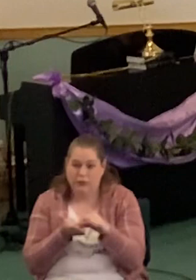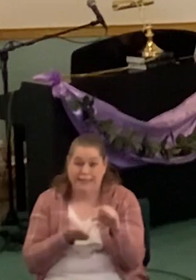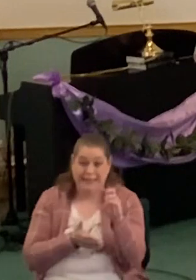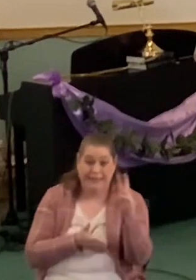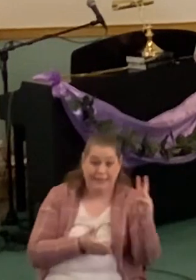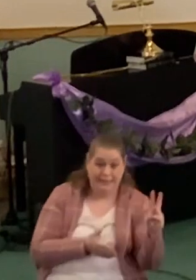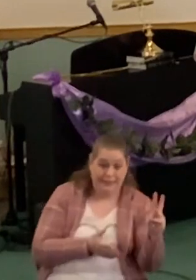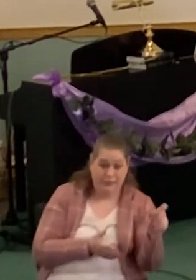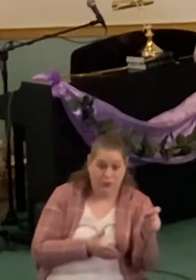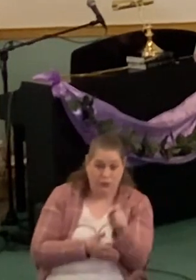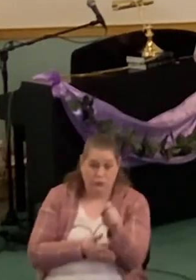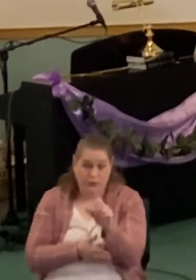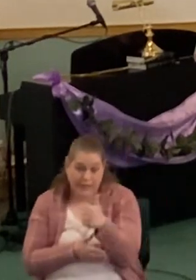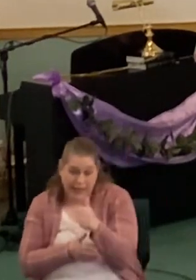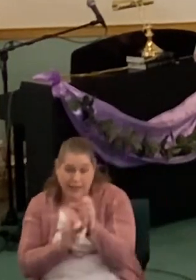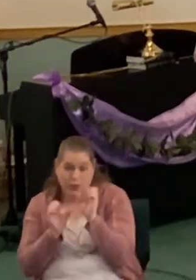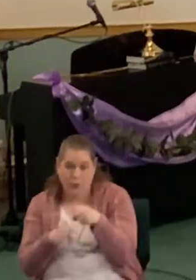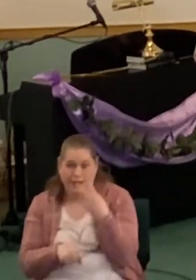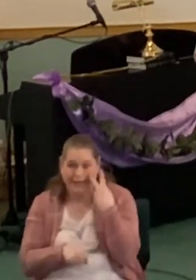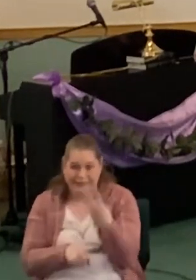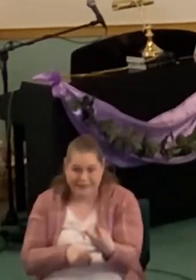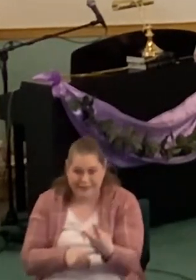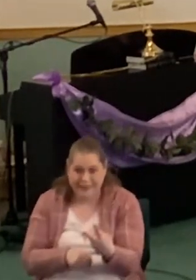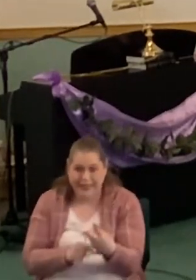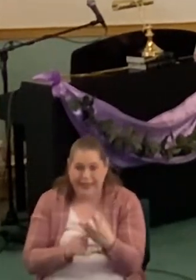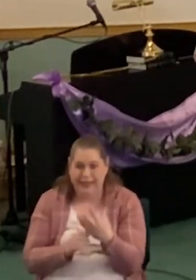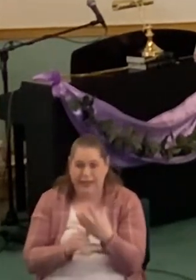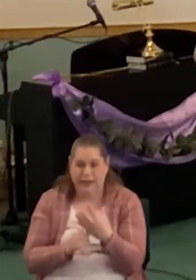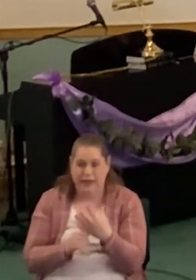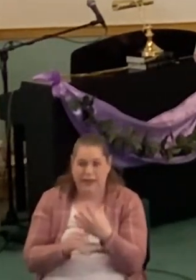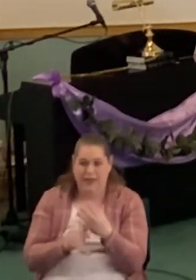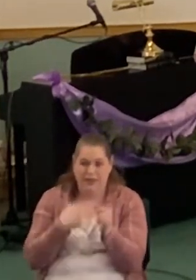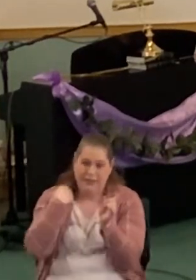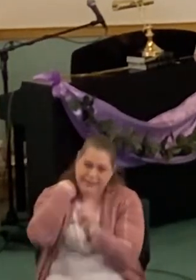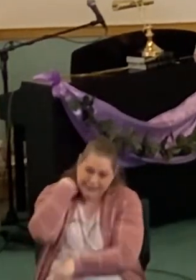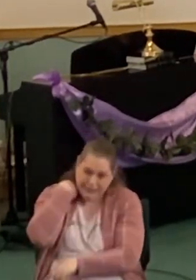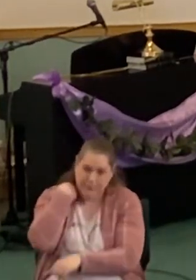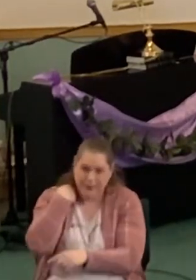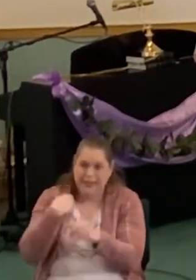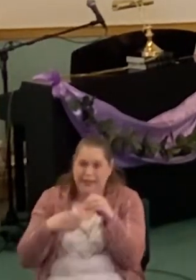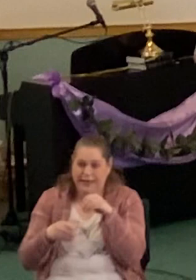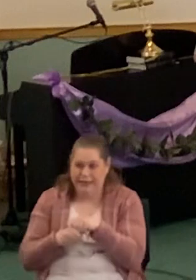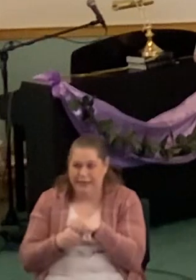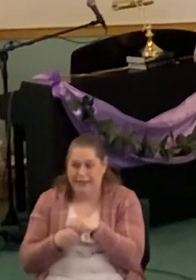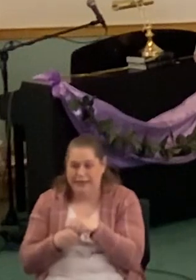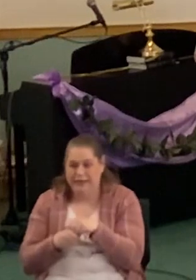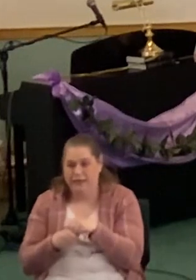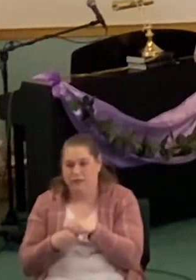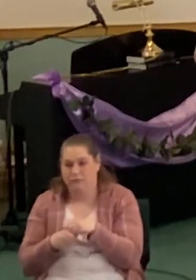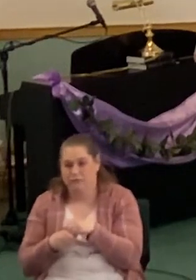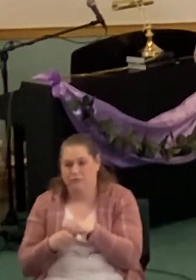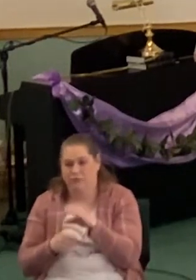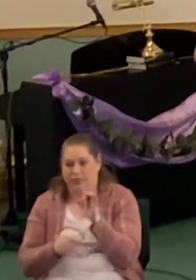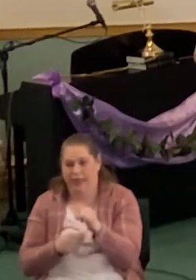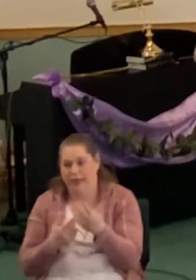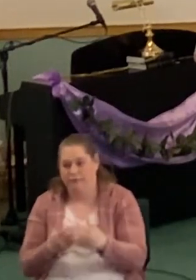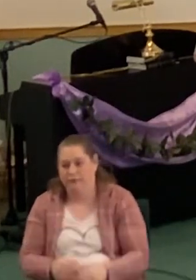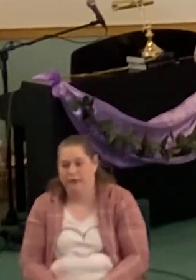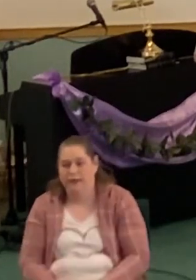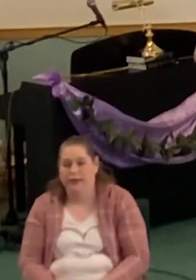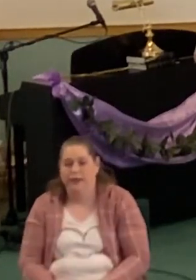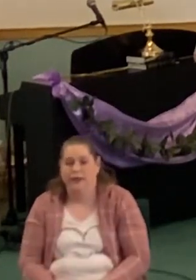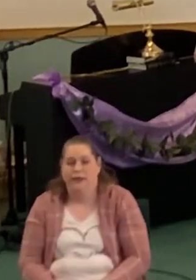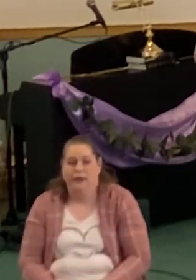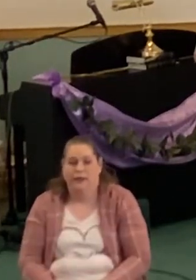God's instrument of discipline against the nation of Judah. Verse 5 is kind of a brief introduction. Verses 6 through